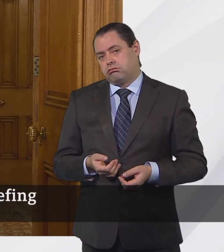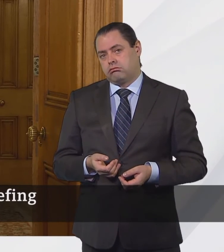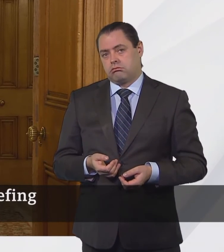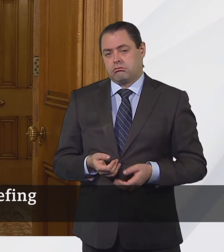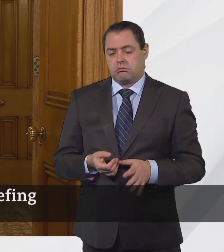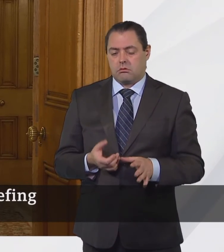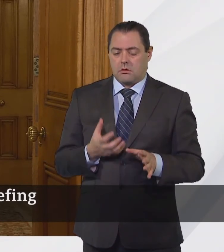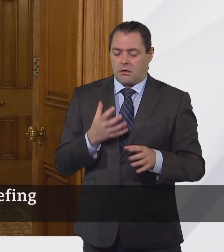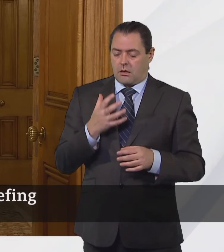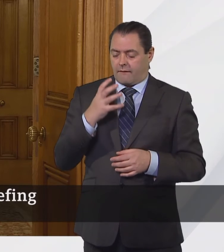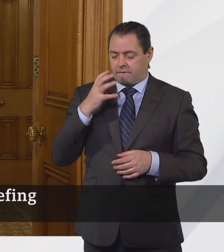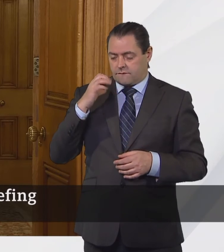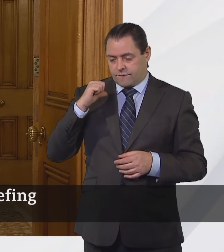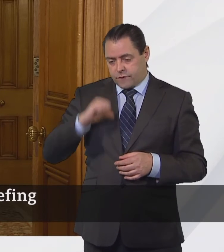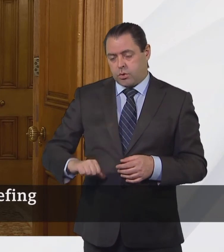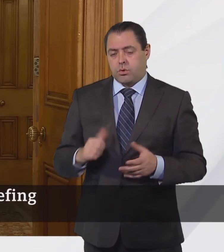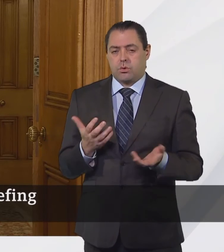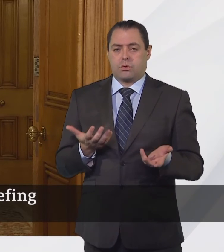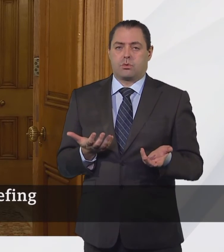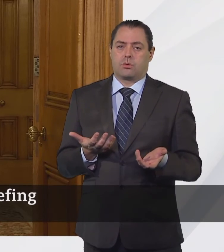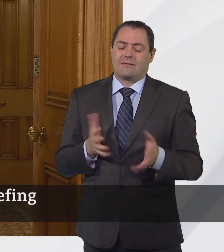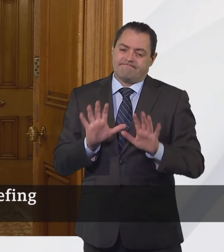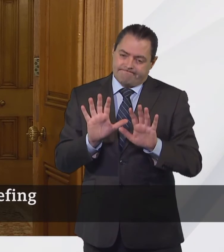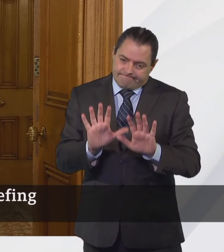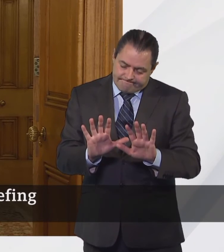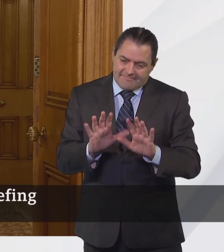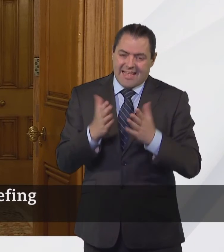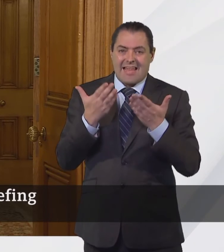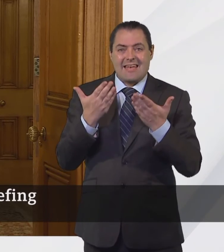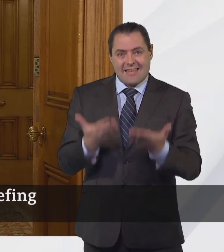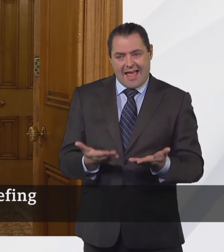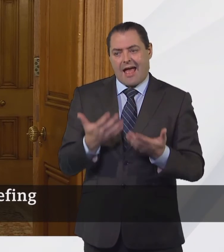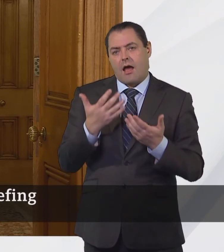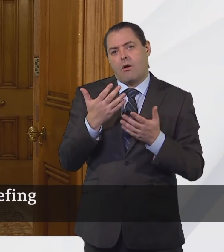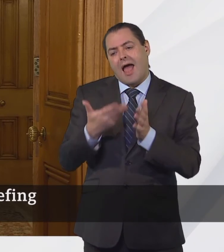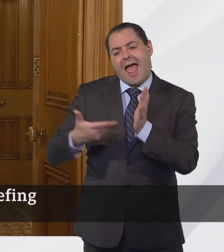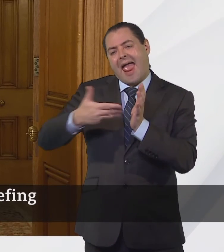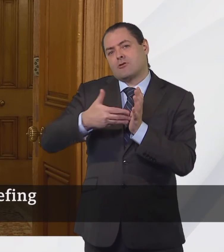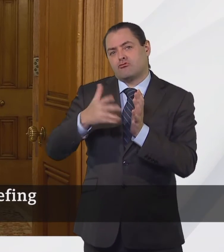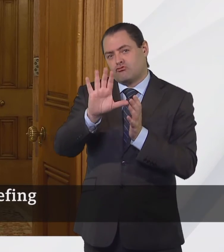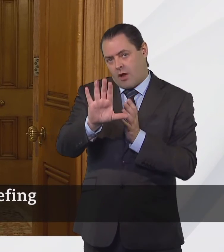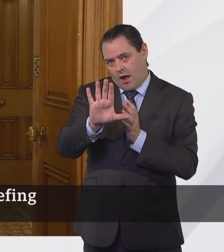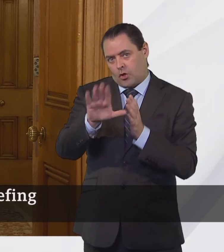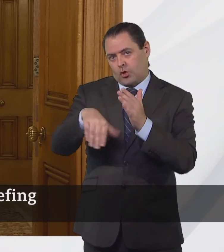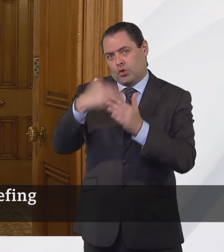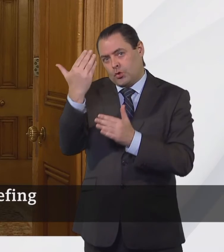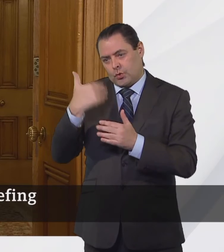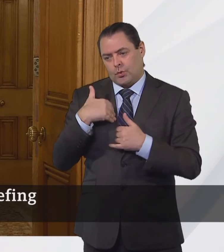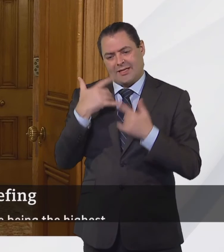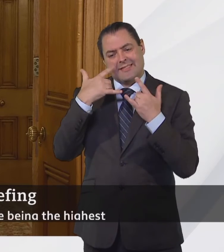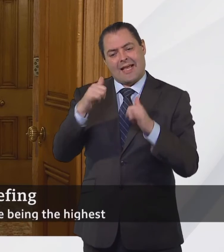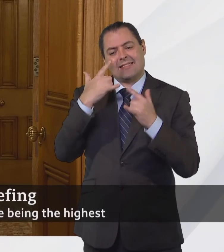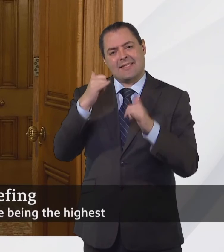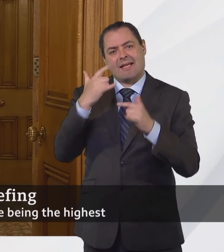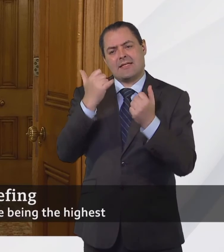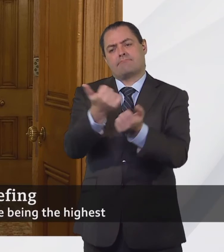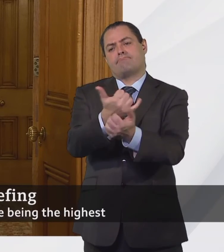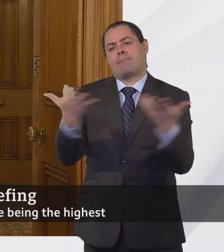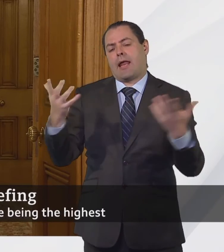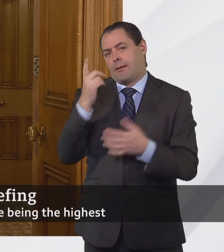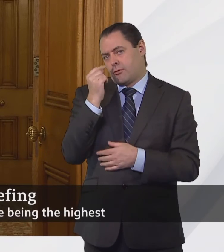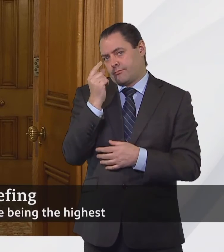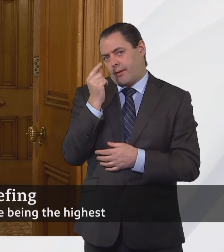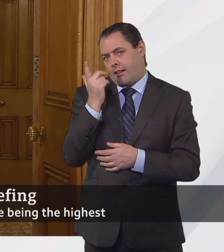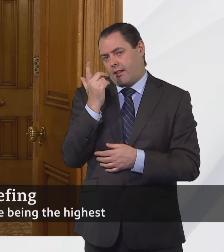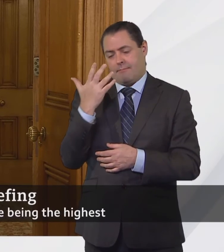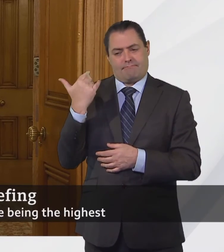now have this option, Laura, of mass testing. And I've been going on about this for weeks and weeks, but